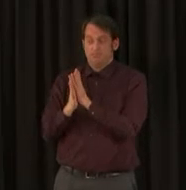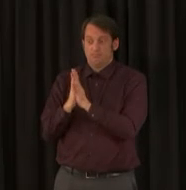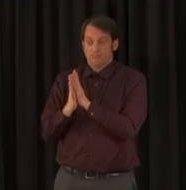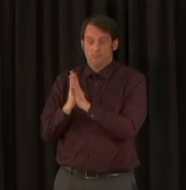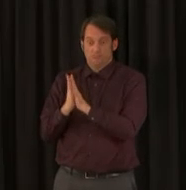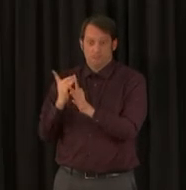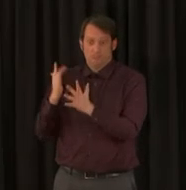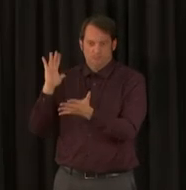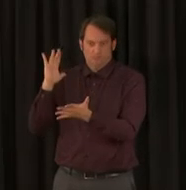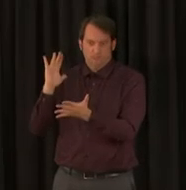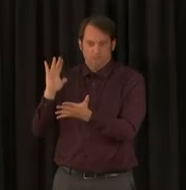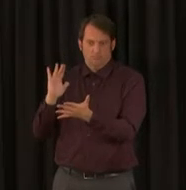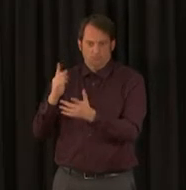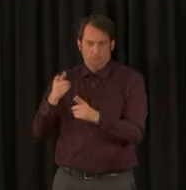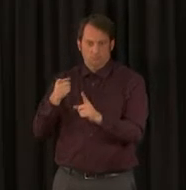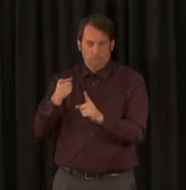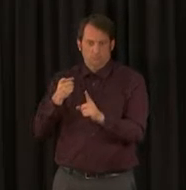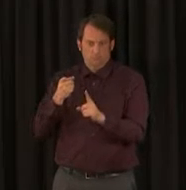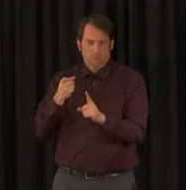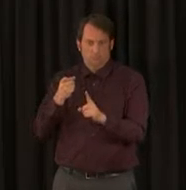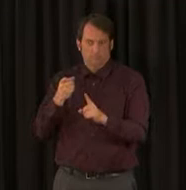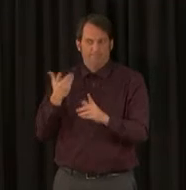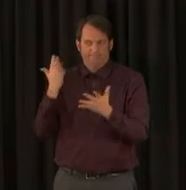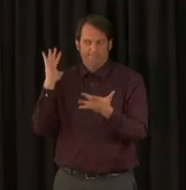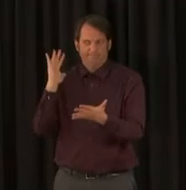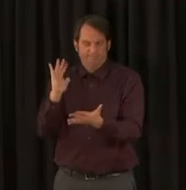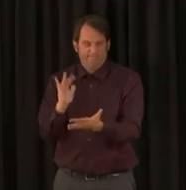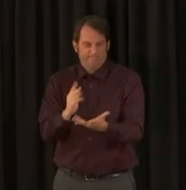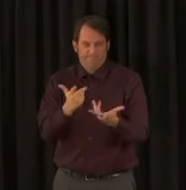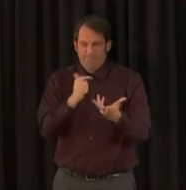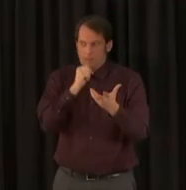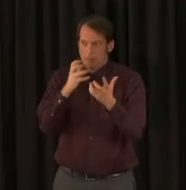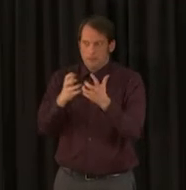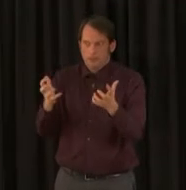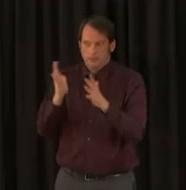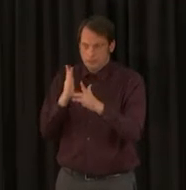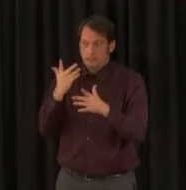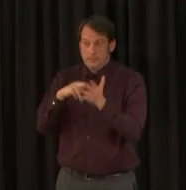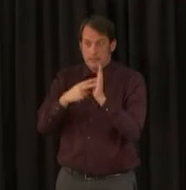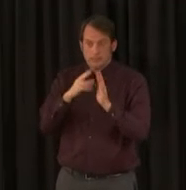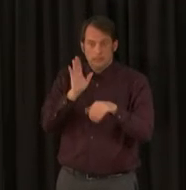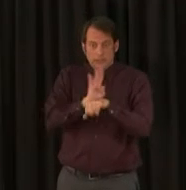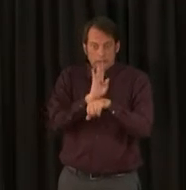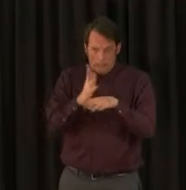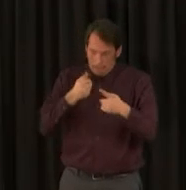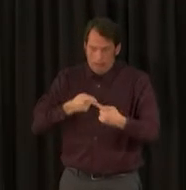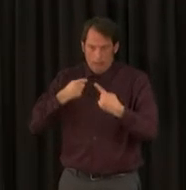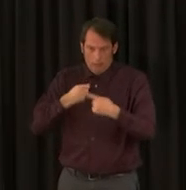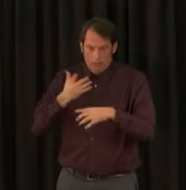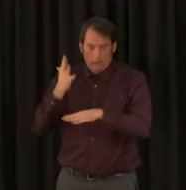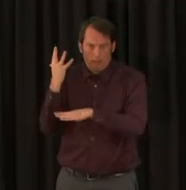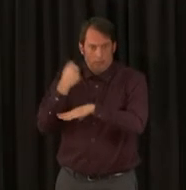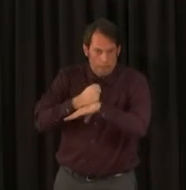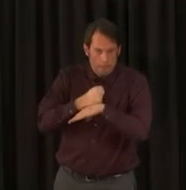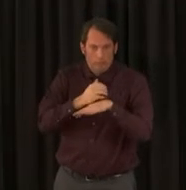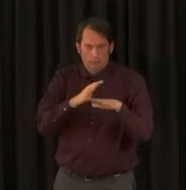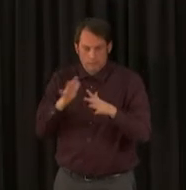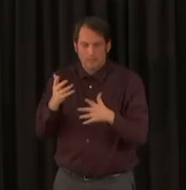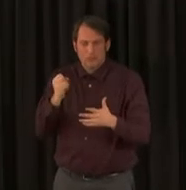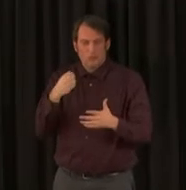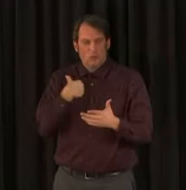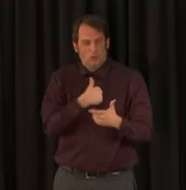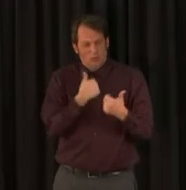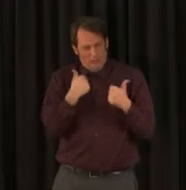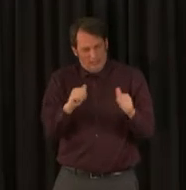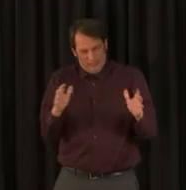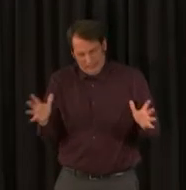restaurants and other retail businesses has just not been there. And so this program that we launched is in an effort